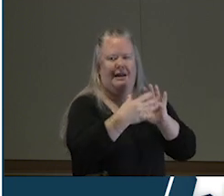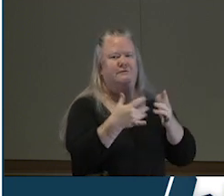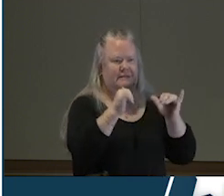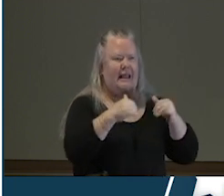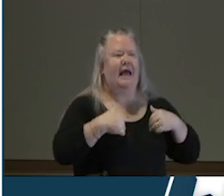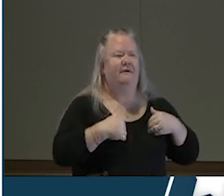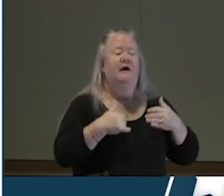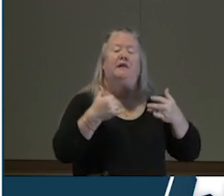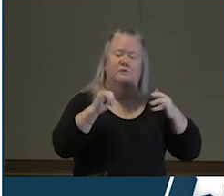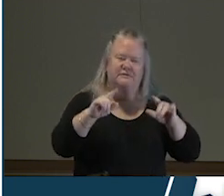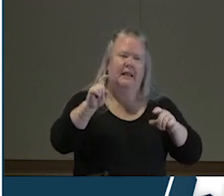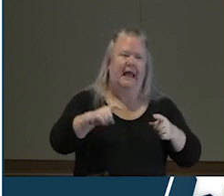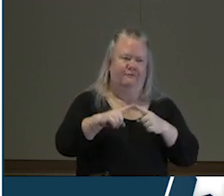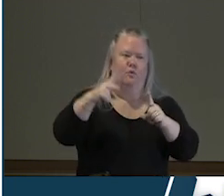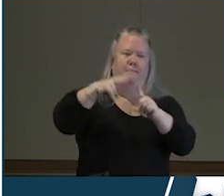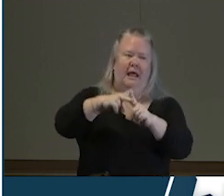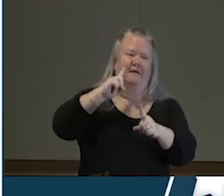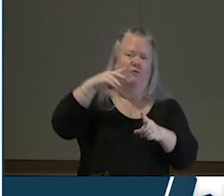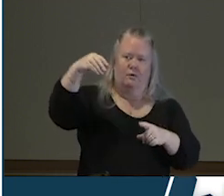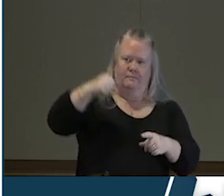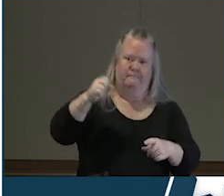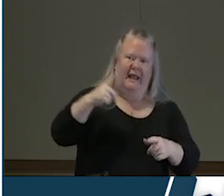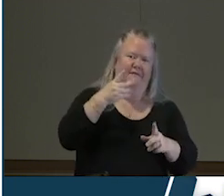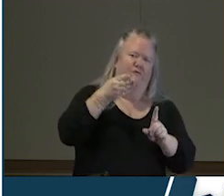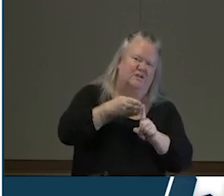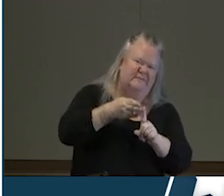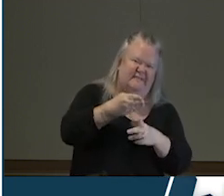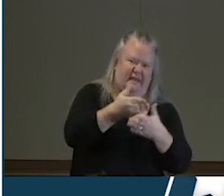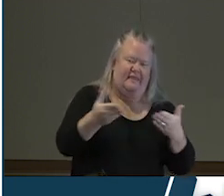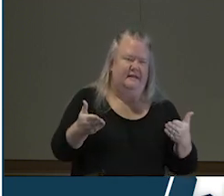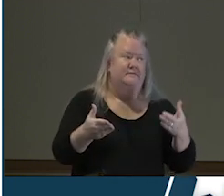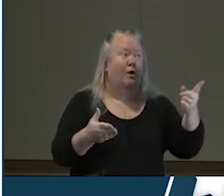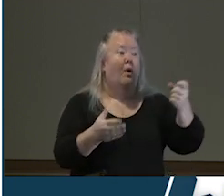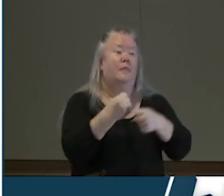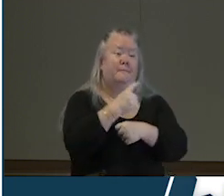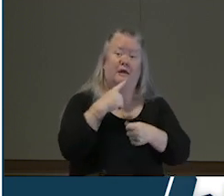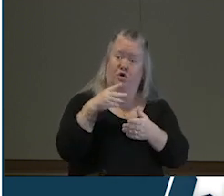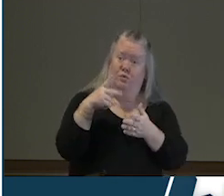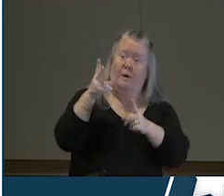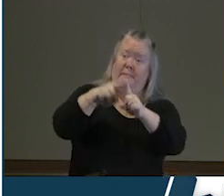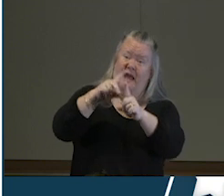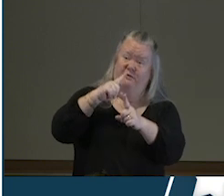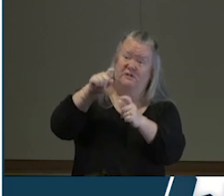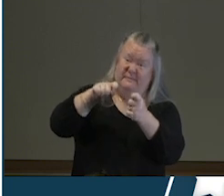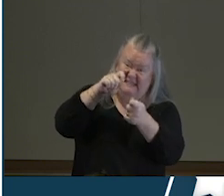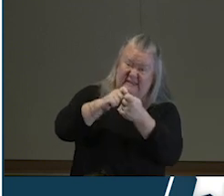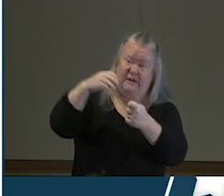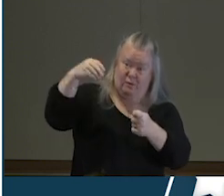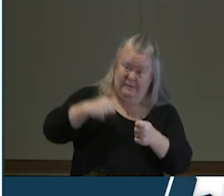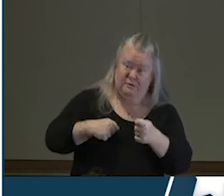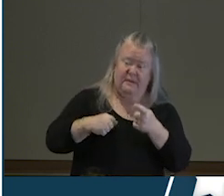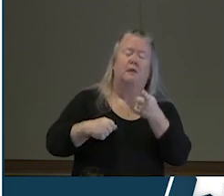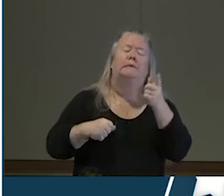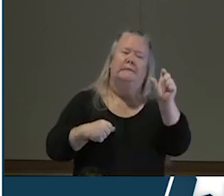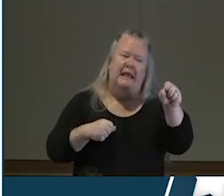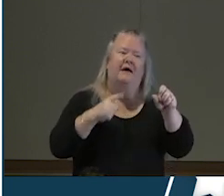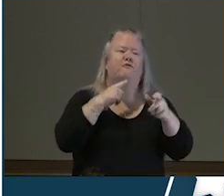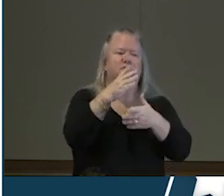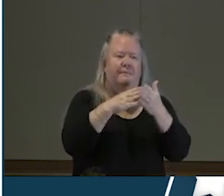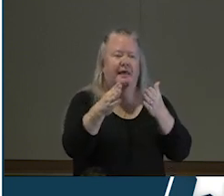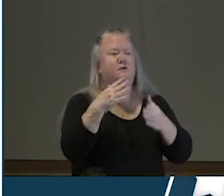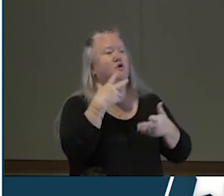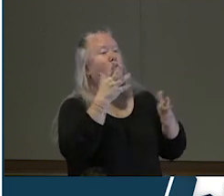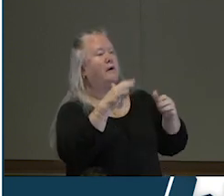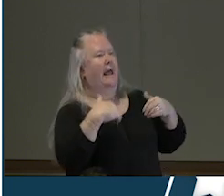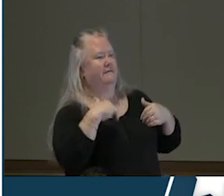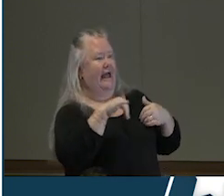Yes. And you still have to apply for reimbursement for certain things. They do make you apply for reimbursement. For some things, yeah. Okay. You either have to